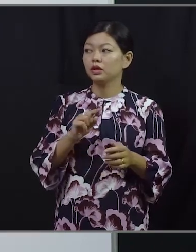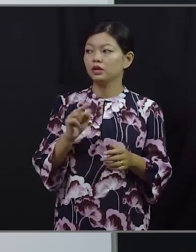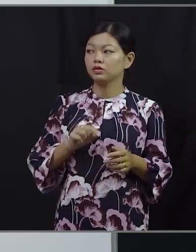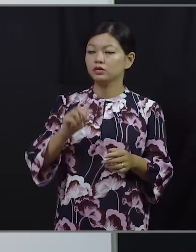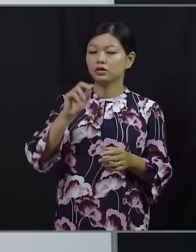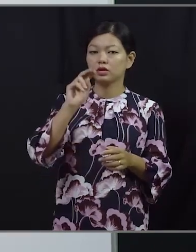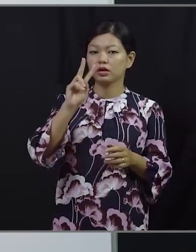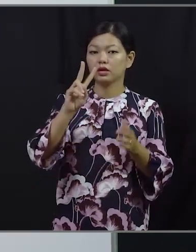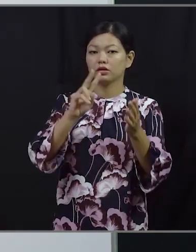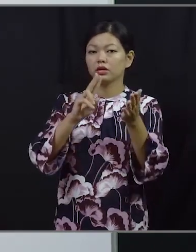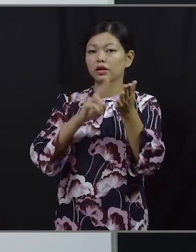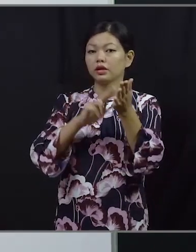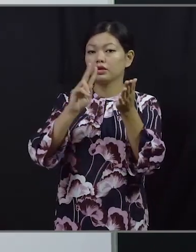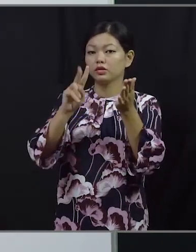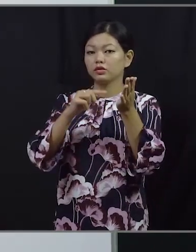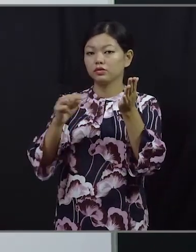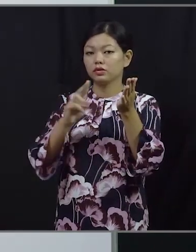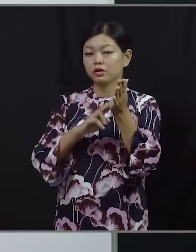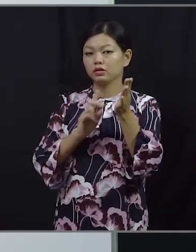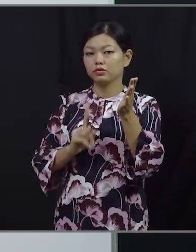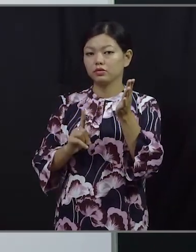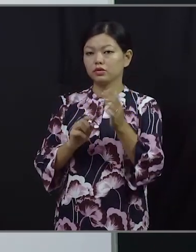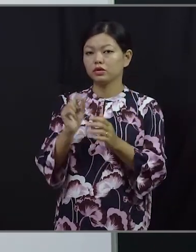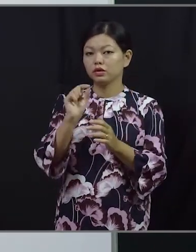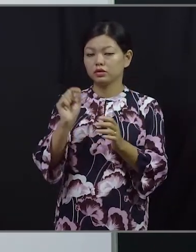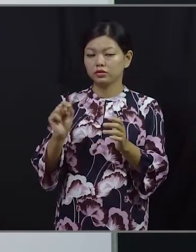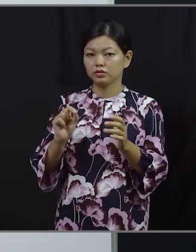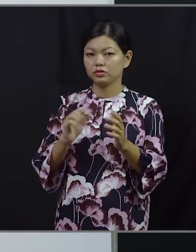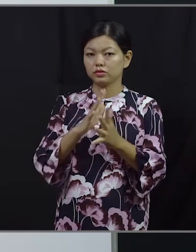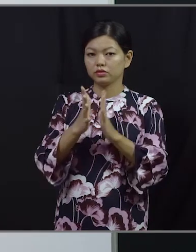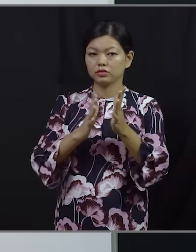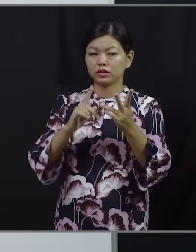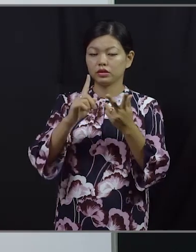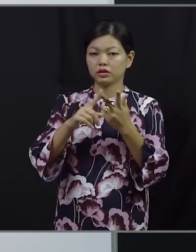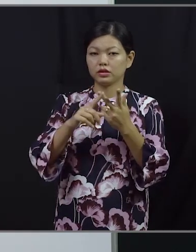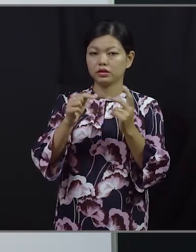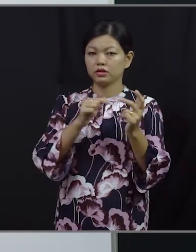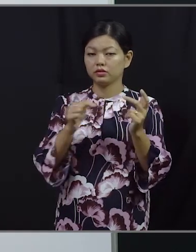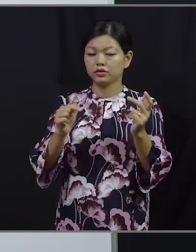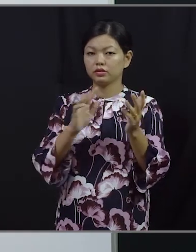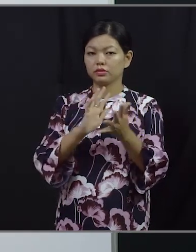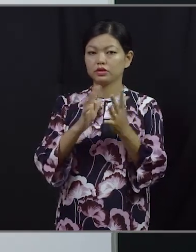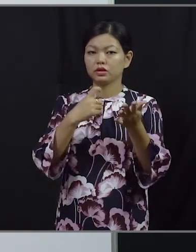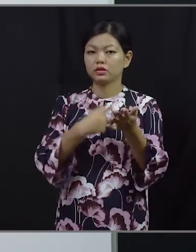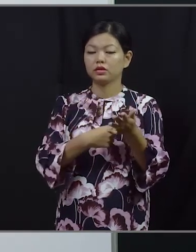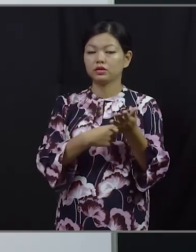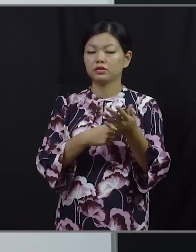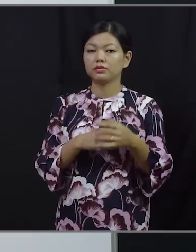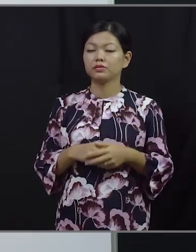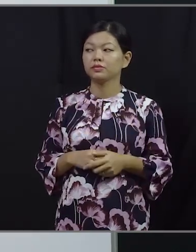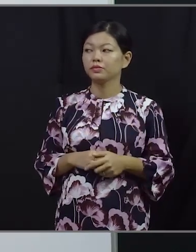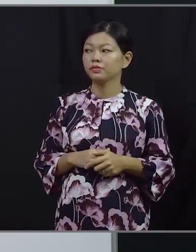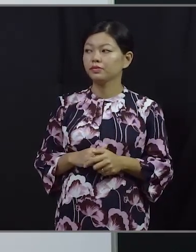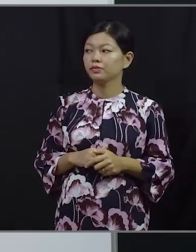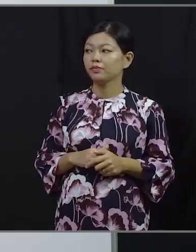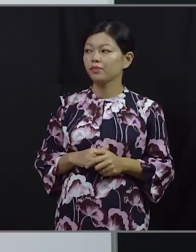N2 divided by N1 equal sin I divided by sin R. Okay. So refractive index of